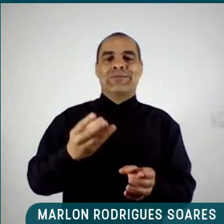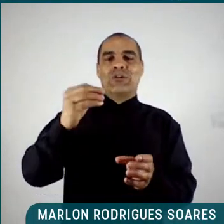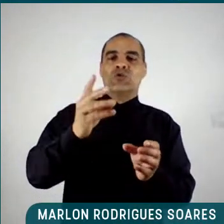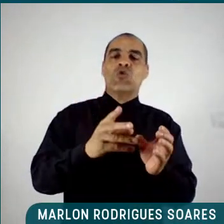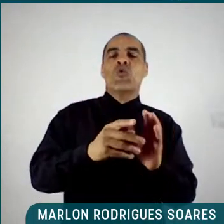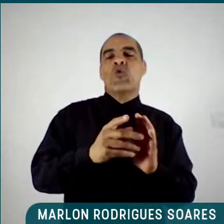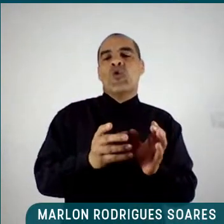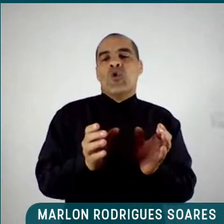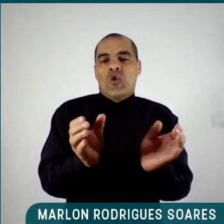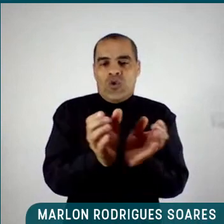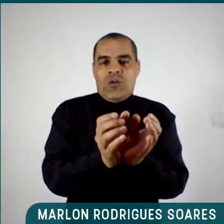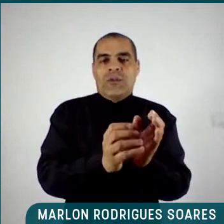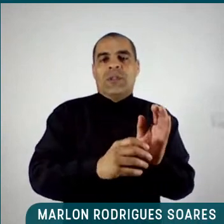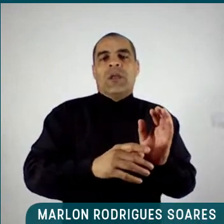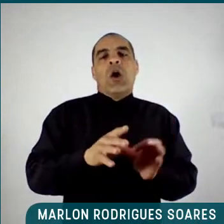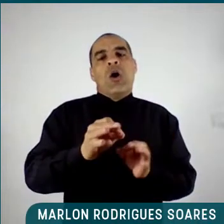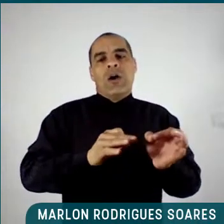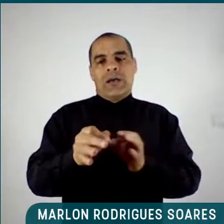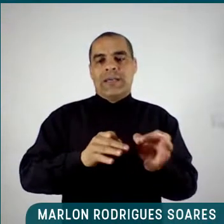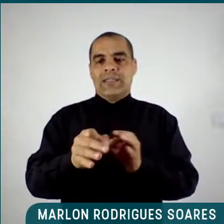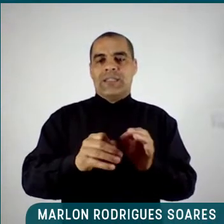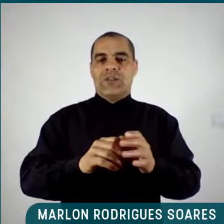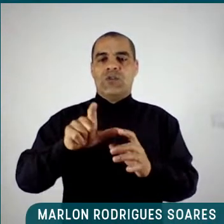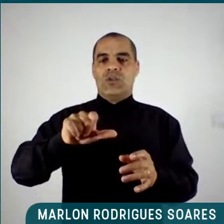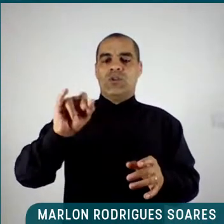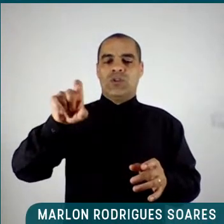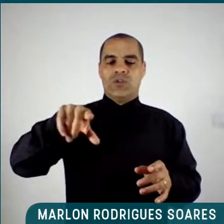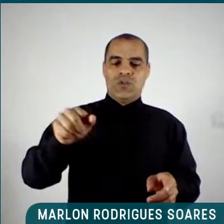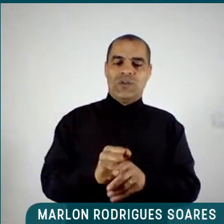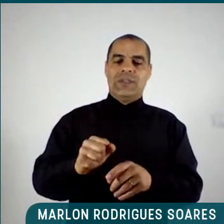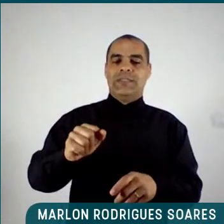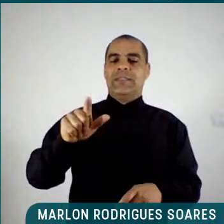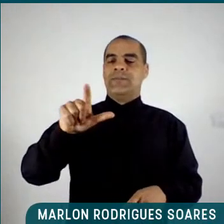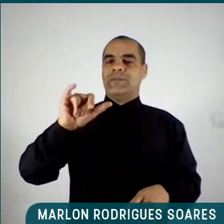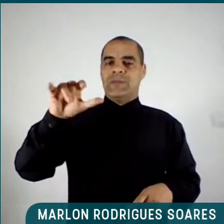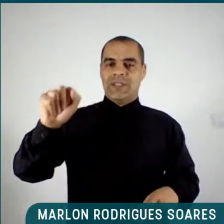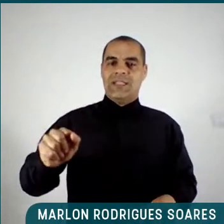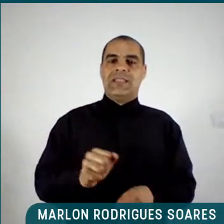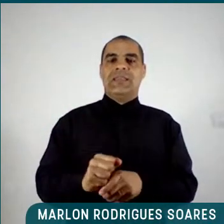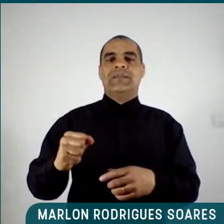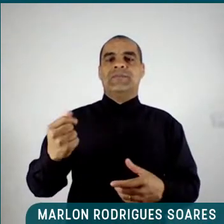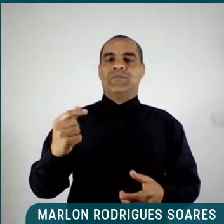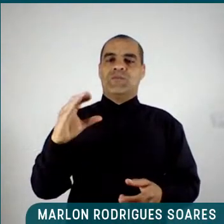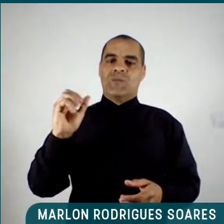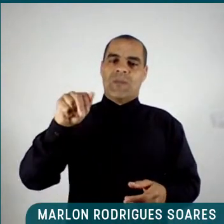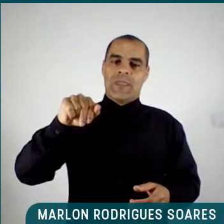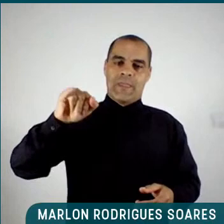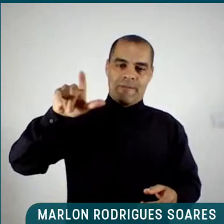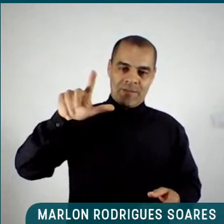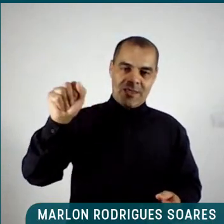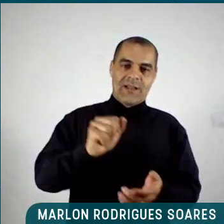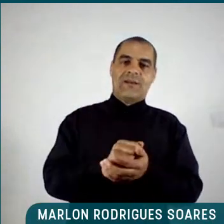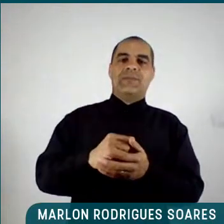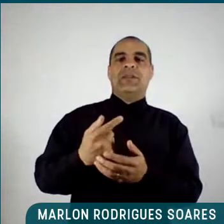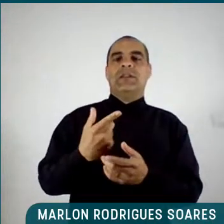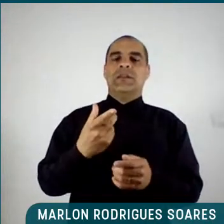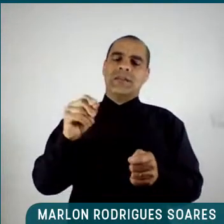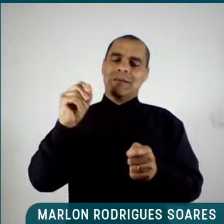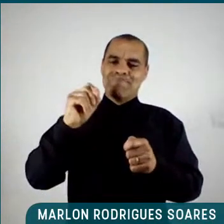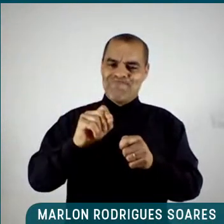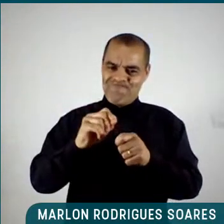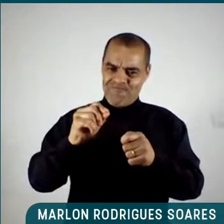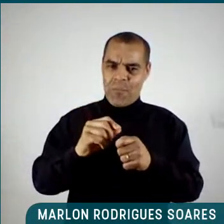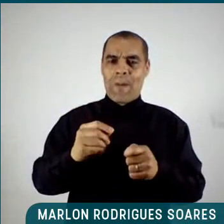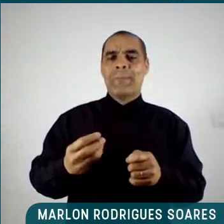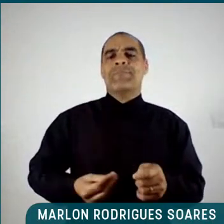who make up our organizing committee, especially Luisa Santa Barbara, Marianza Filozola, Camila